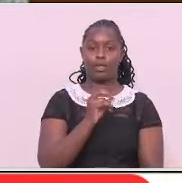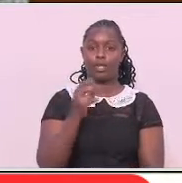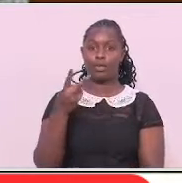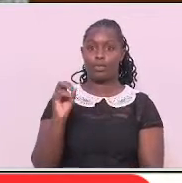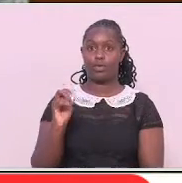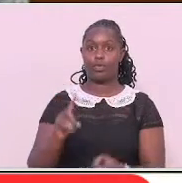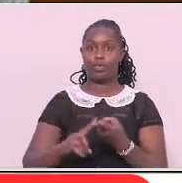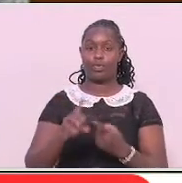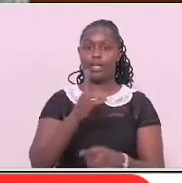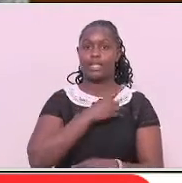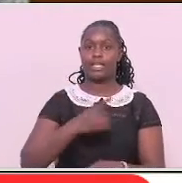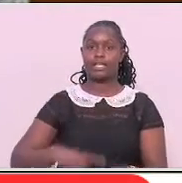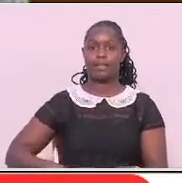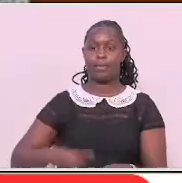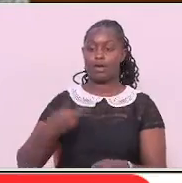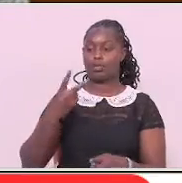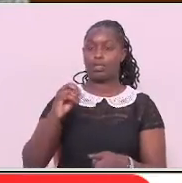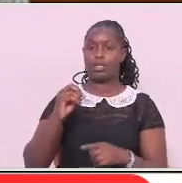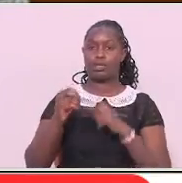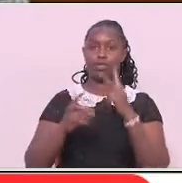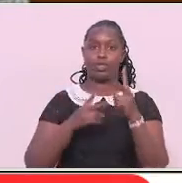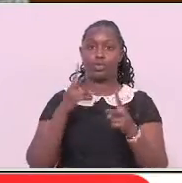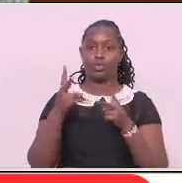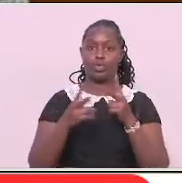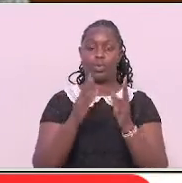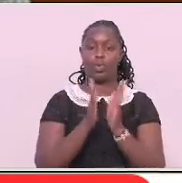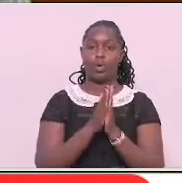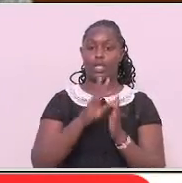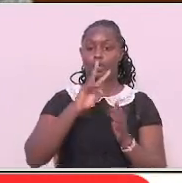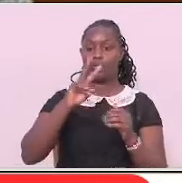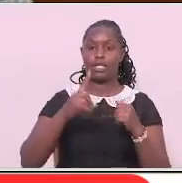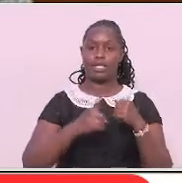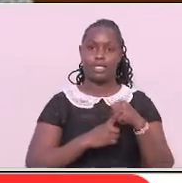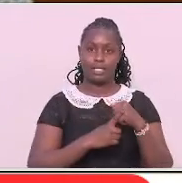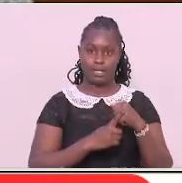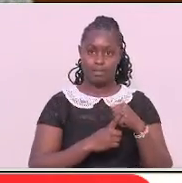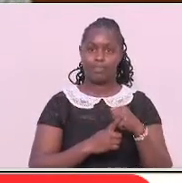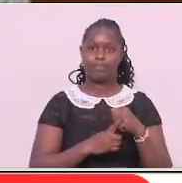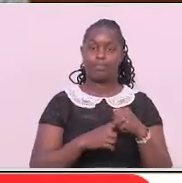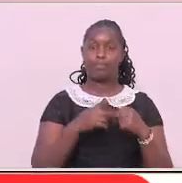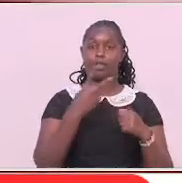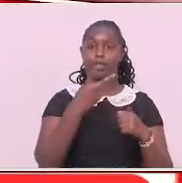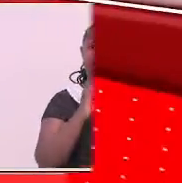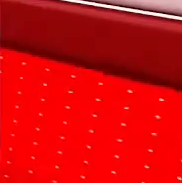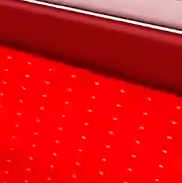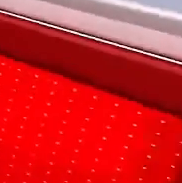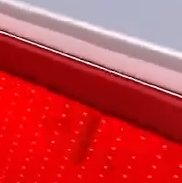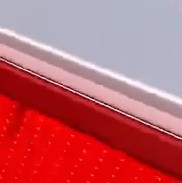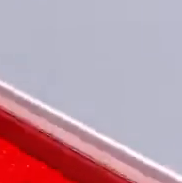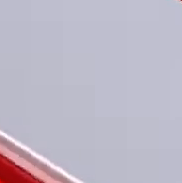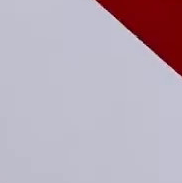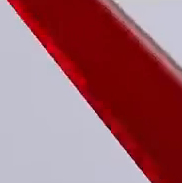December 2022, with 26 of them in 2022.